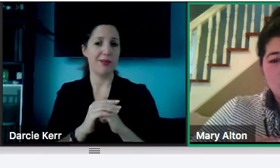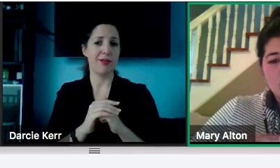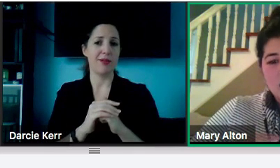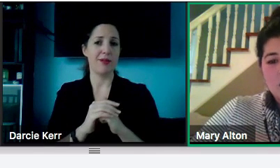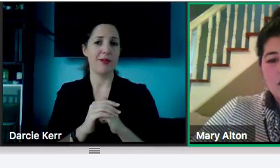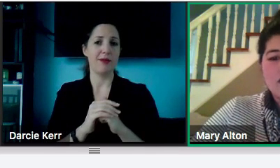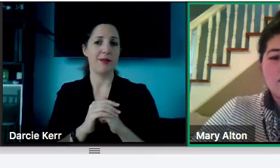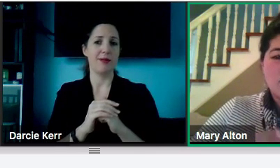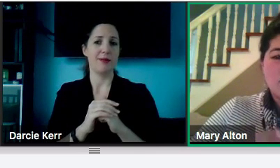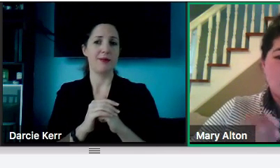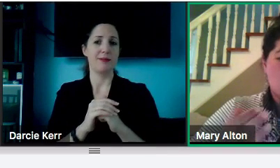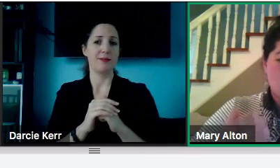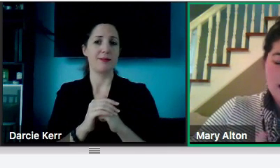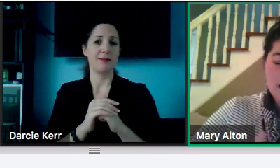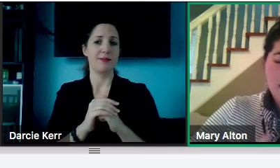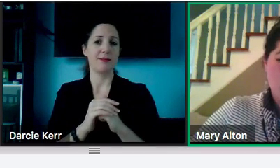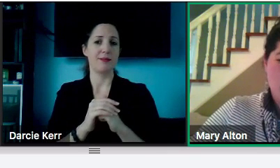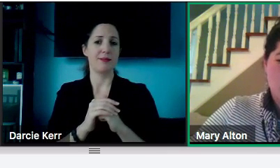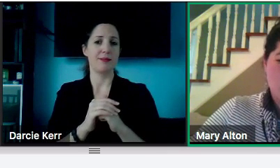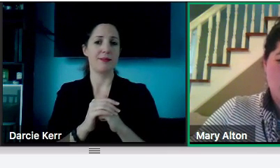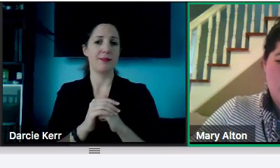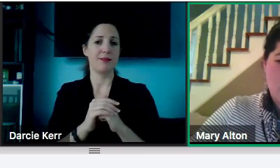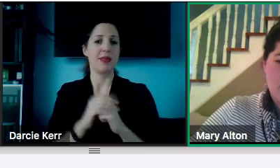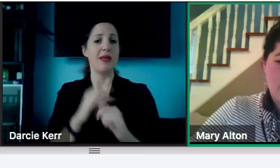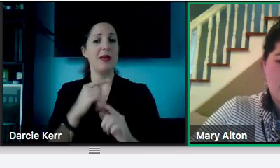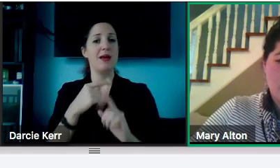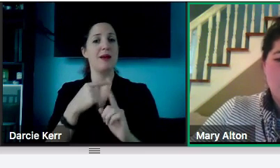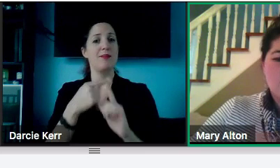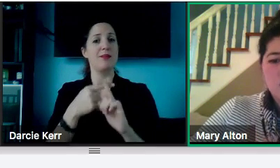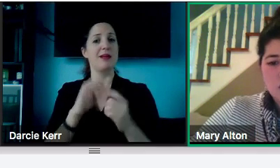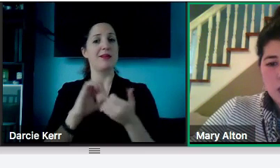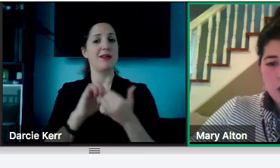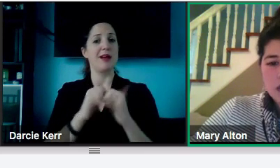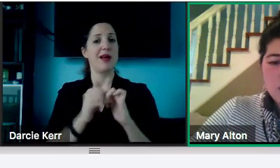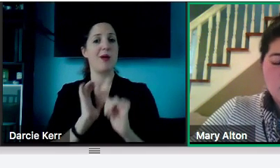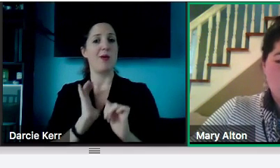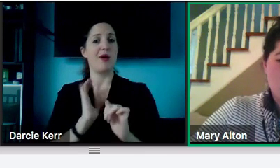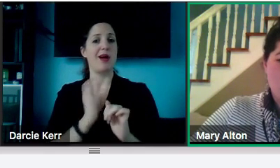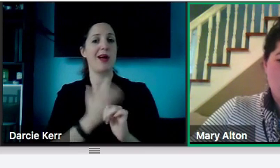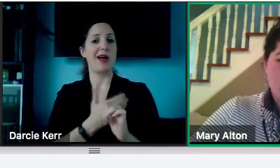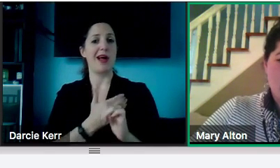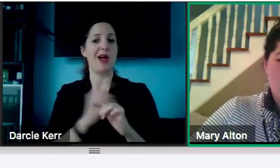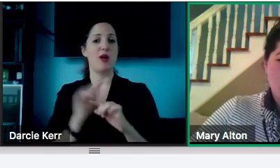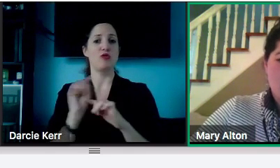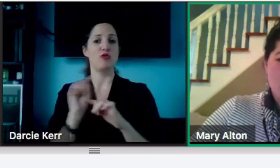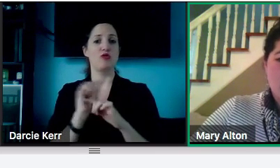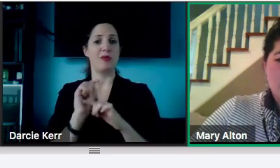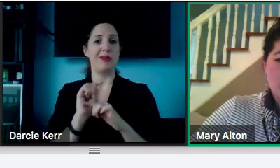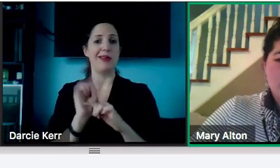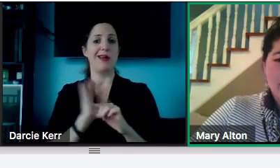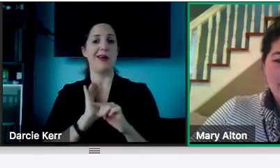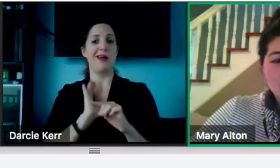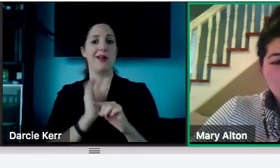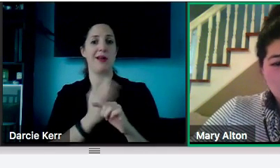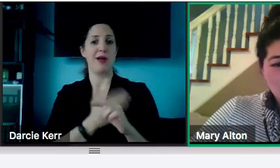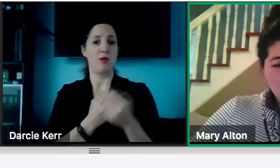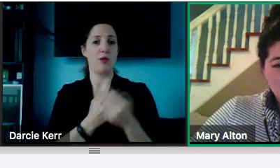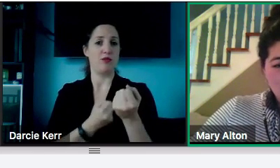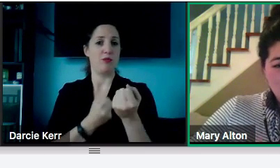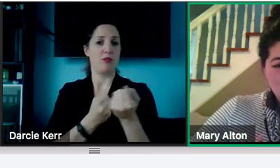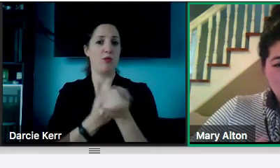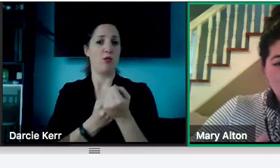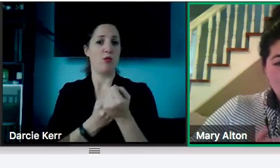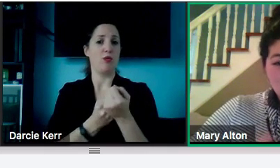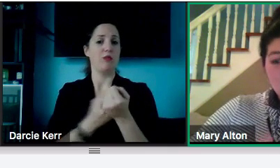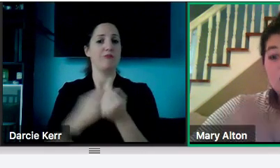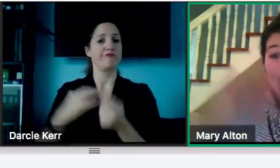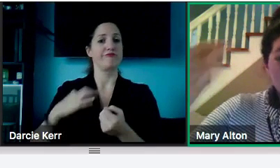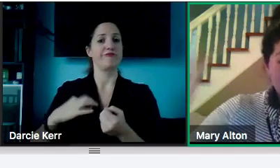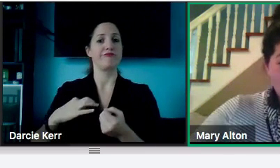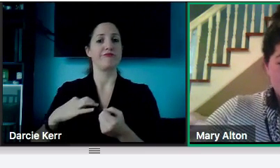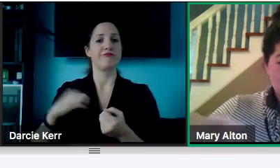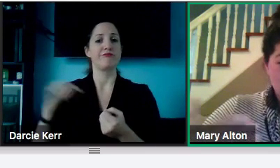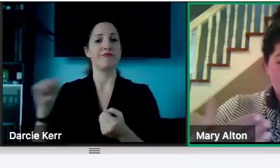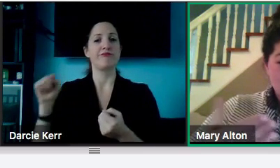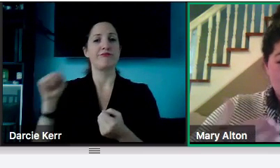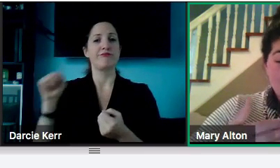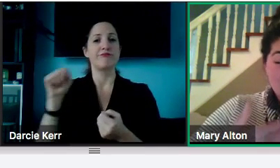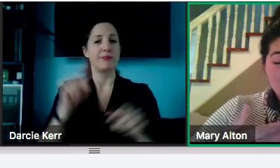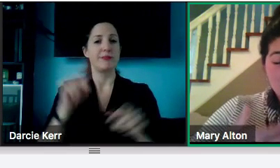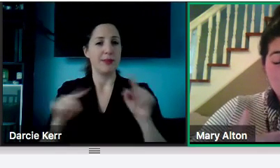how some of the training that we are providing, the support that we're providing, can benefit them and move them